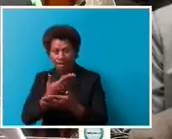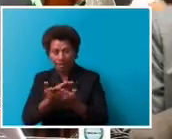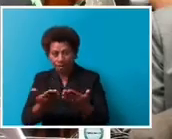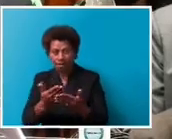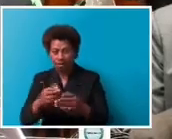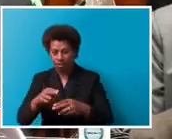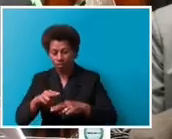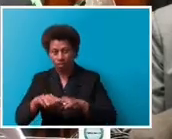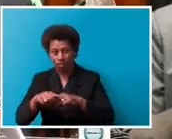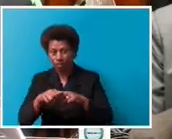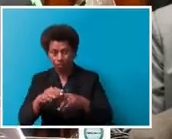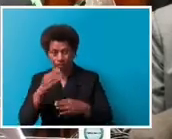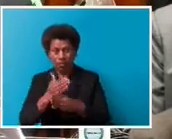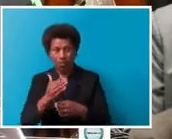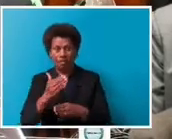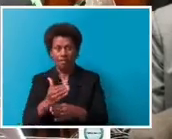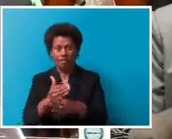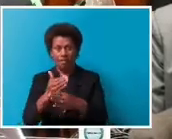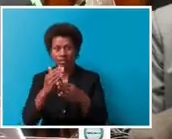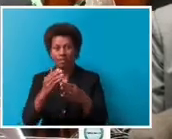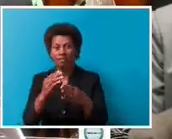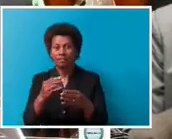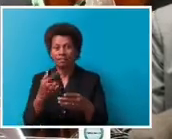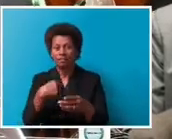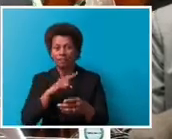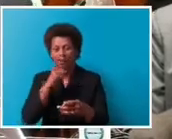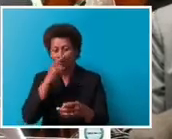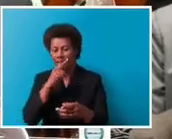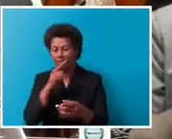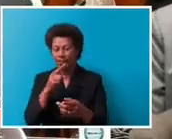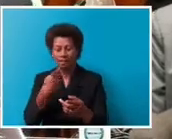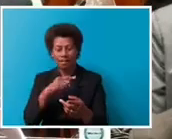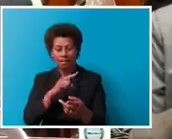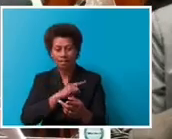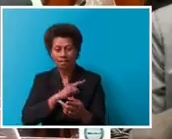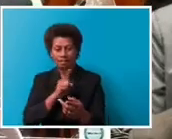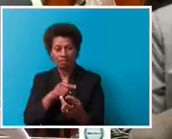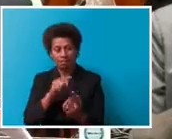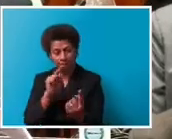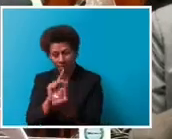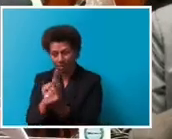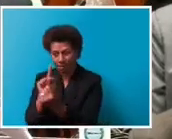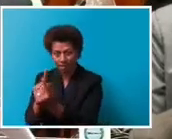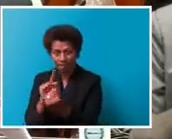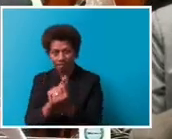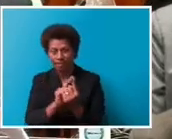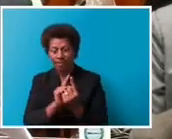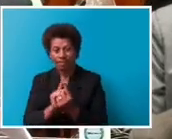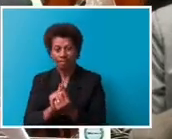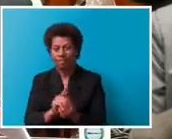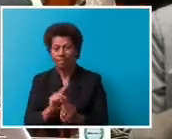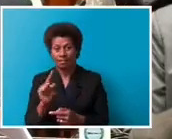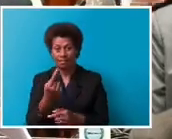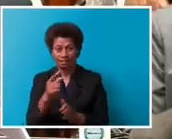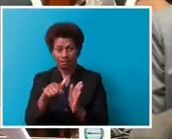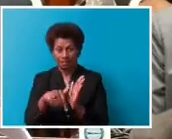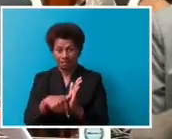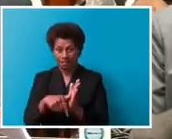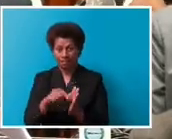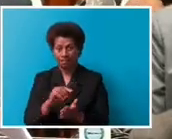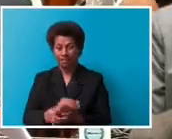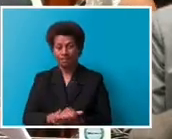of pitfalls that we may have encountered. And for the first time, Mr. Speaker, in